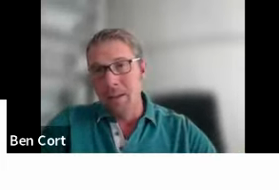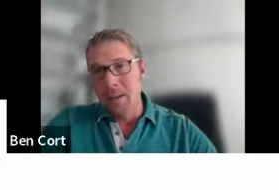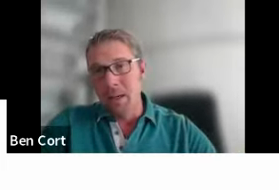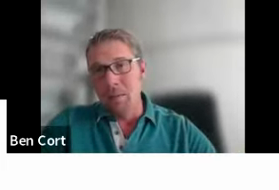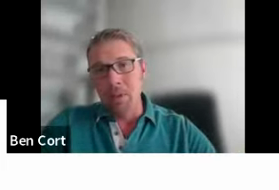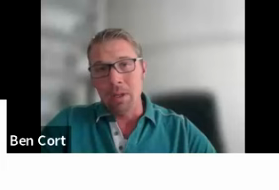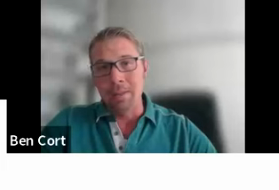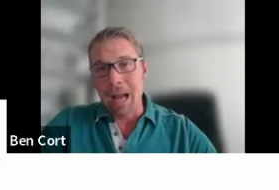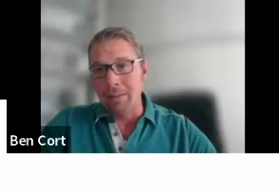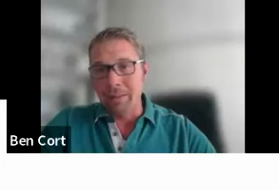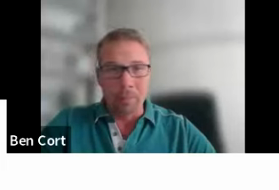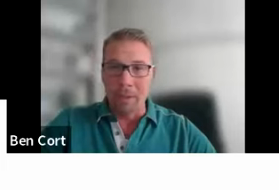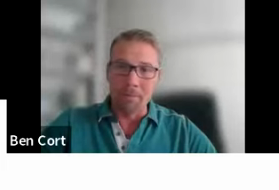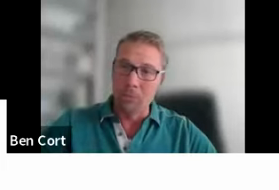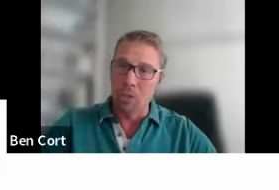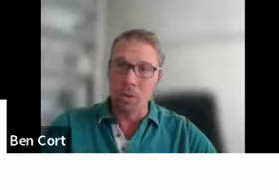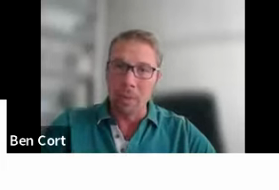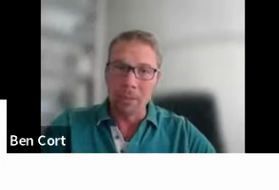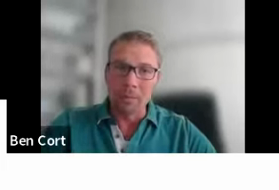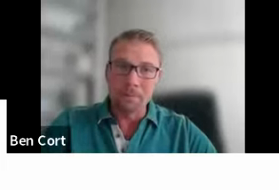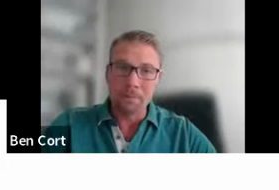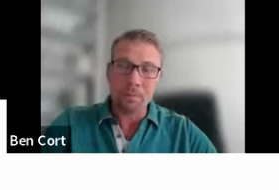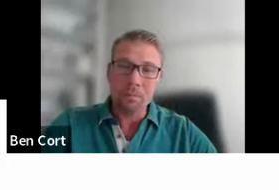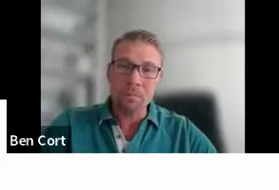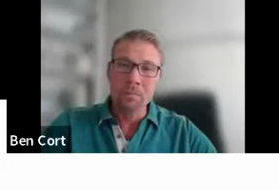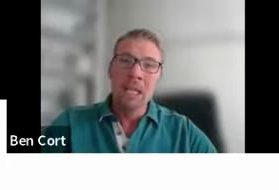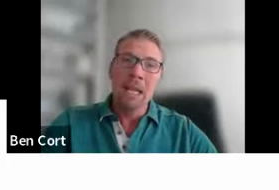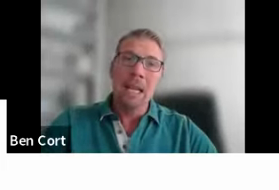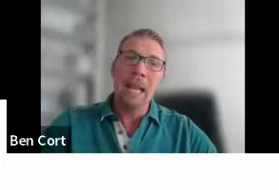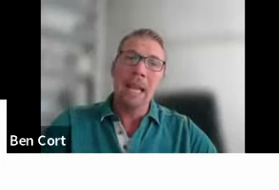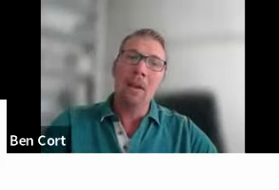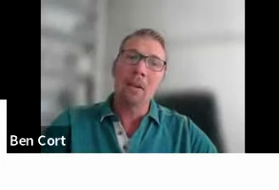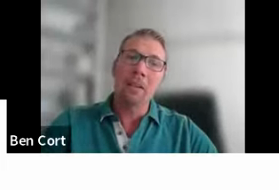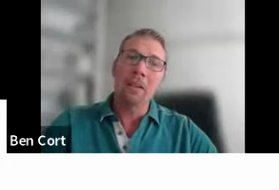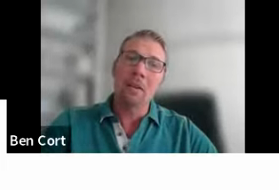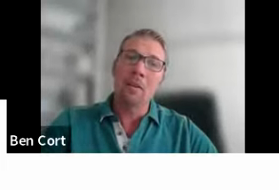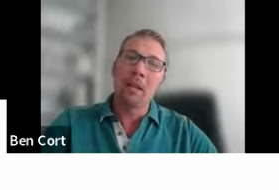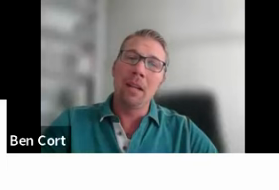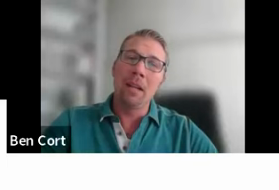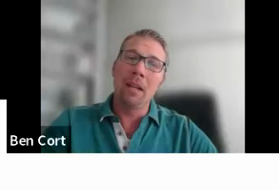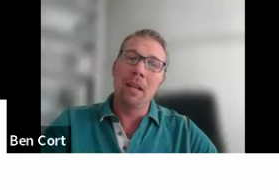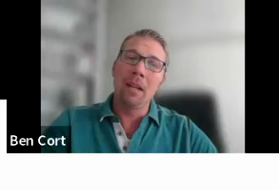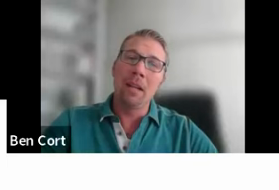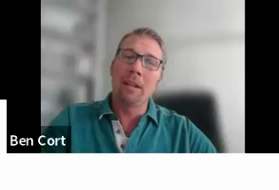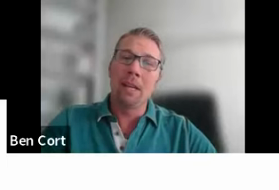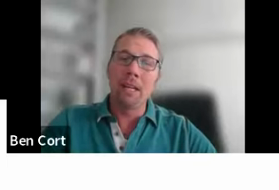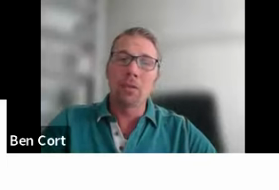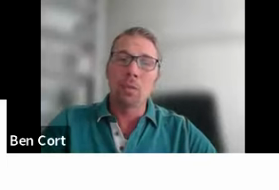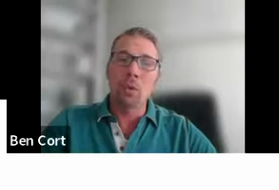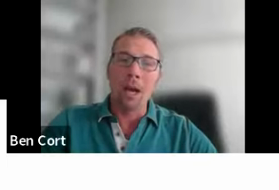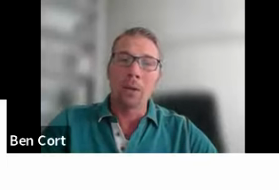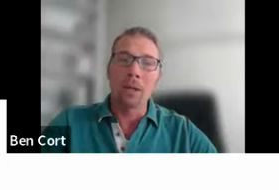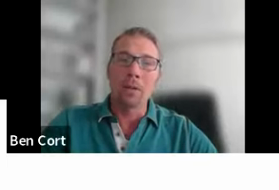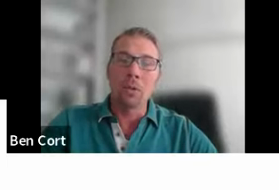anything is not something to joke about. And I'll tell you that it often